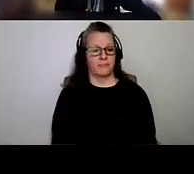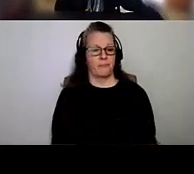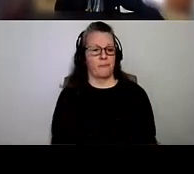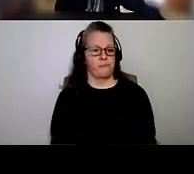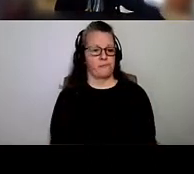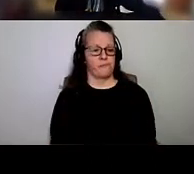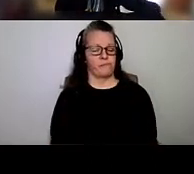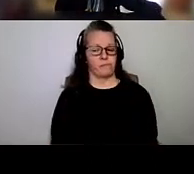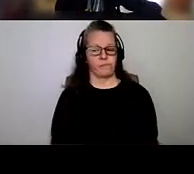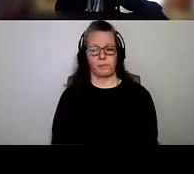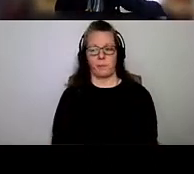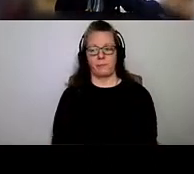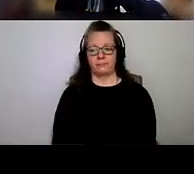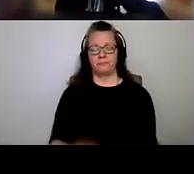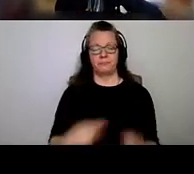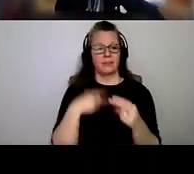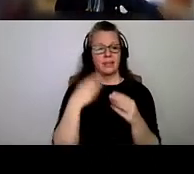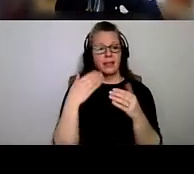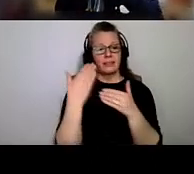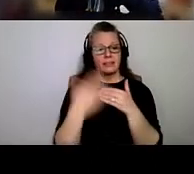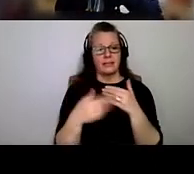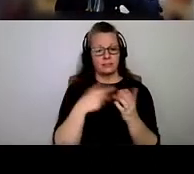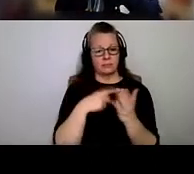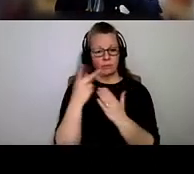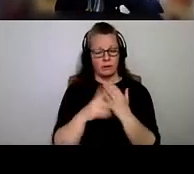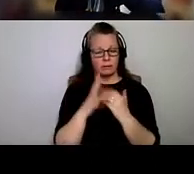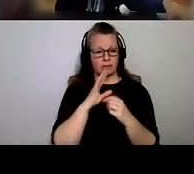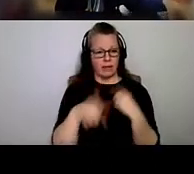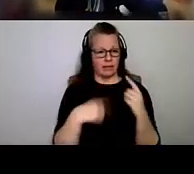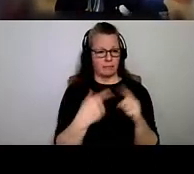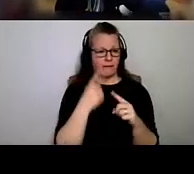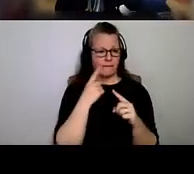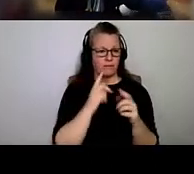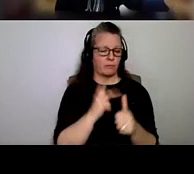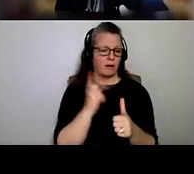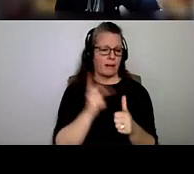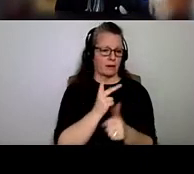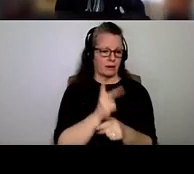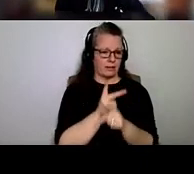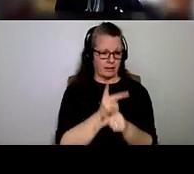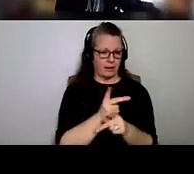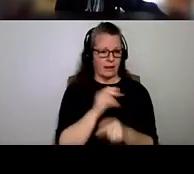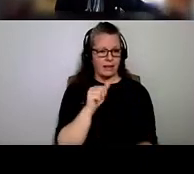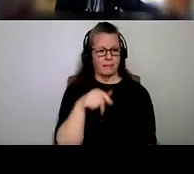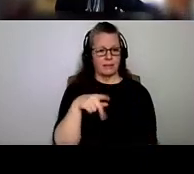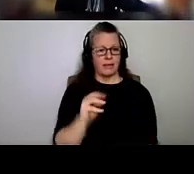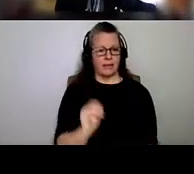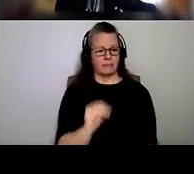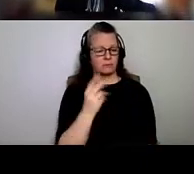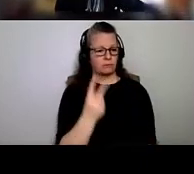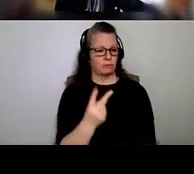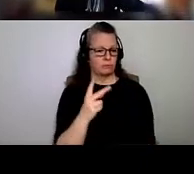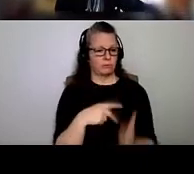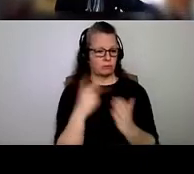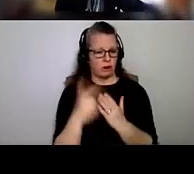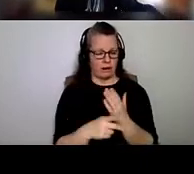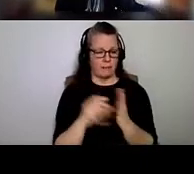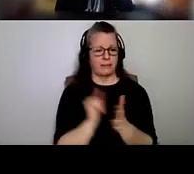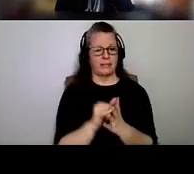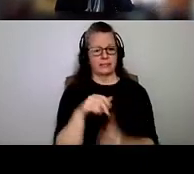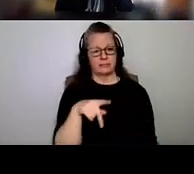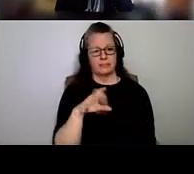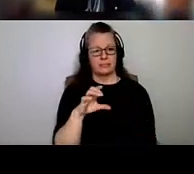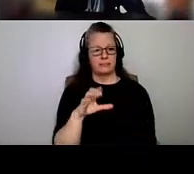The next program I'd like to talk about is for primary care, and this is our APM2 program. This is our primary care partial